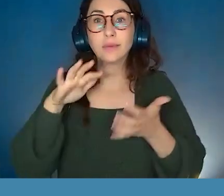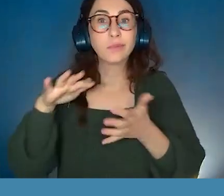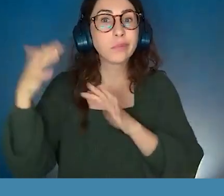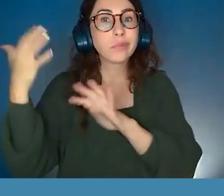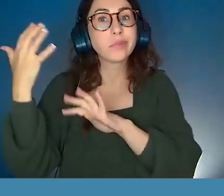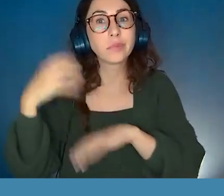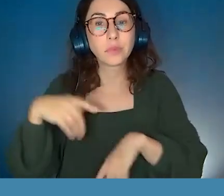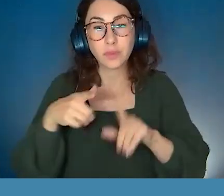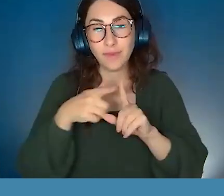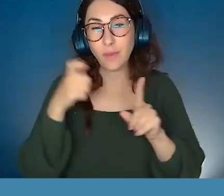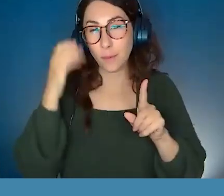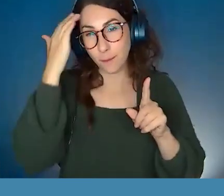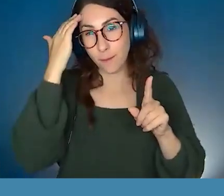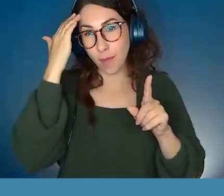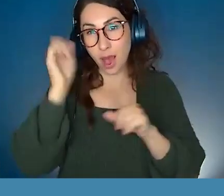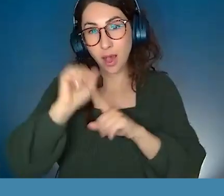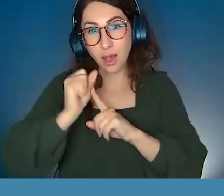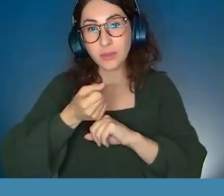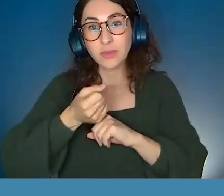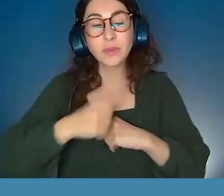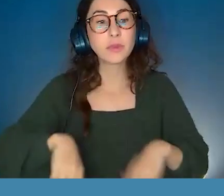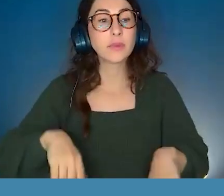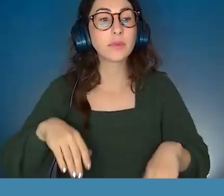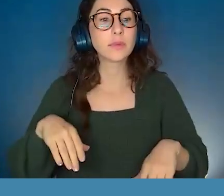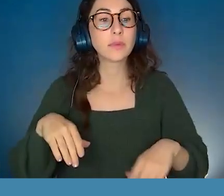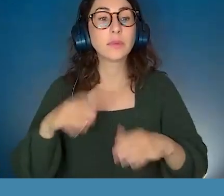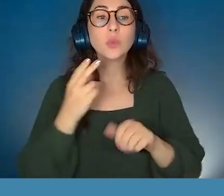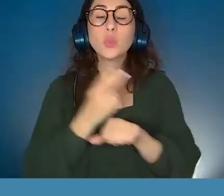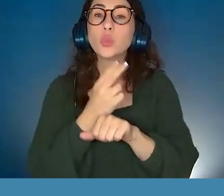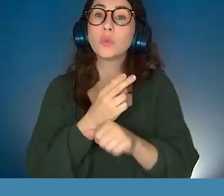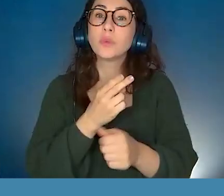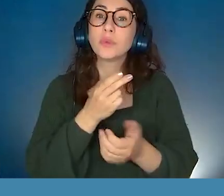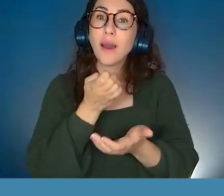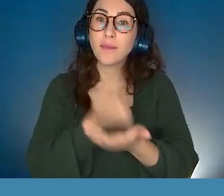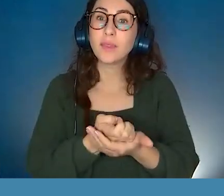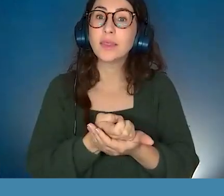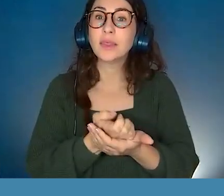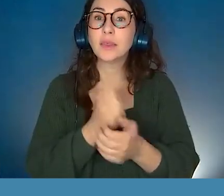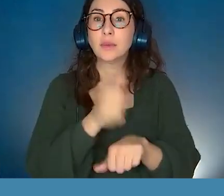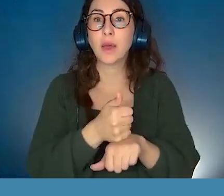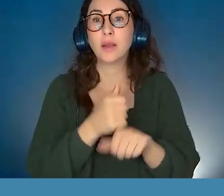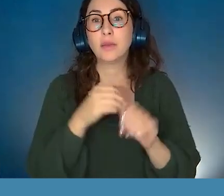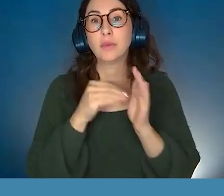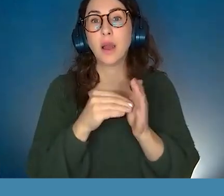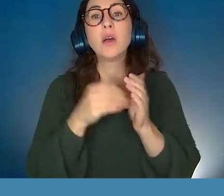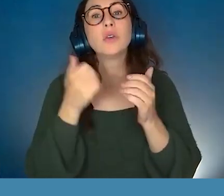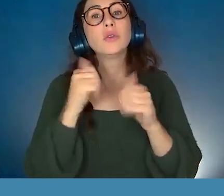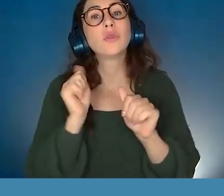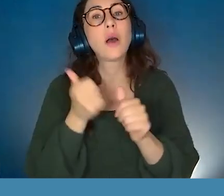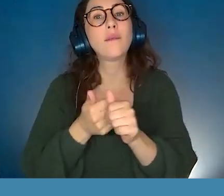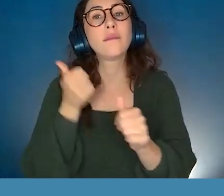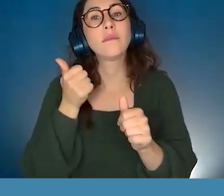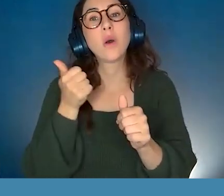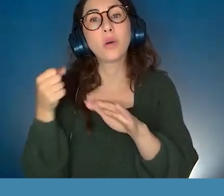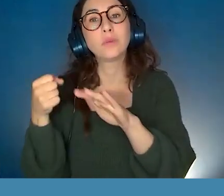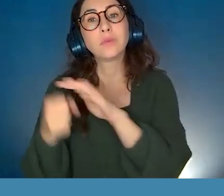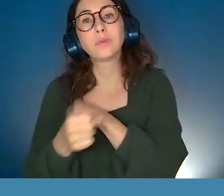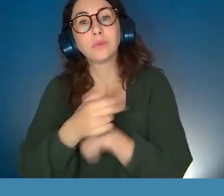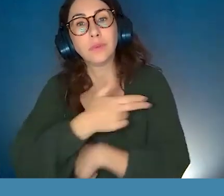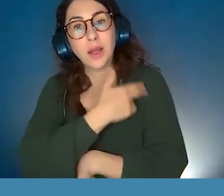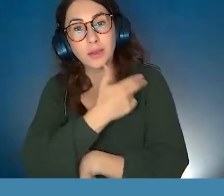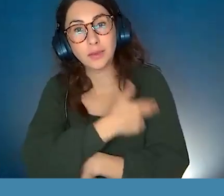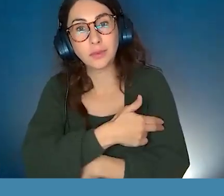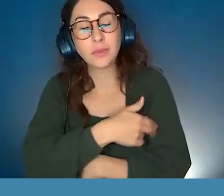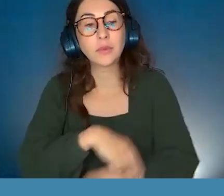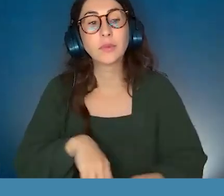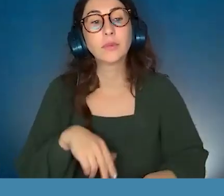illness. They use an evidence-based model to try to prevent rehospitalization of their members. And they use